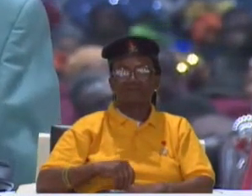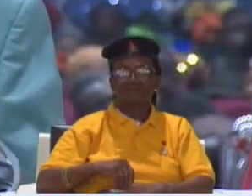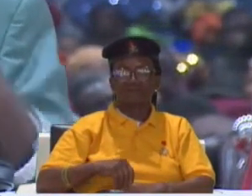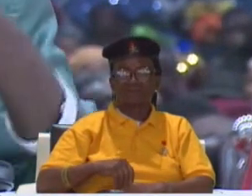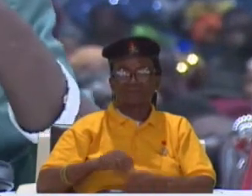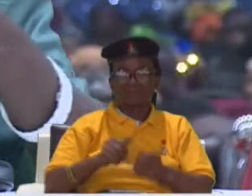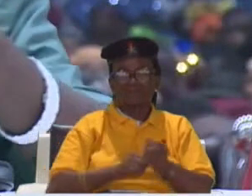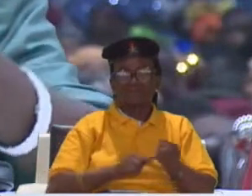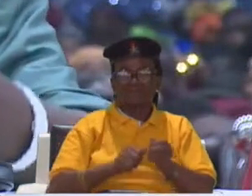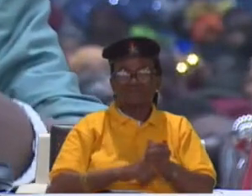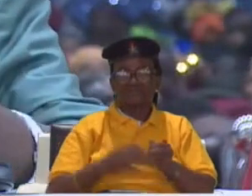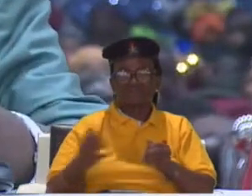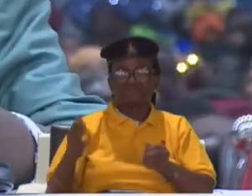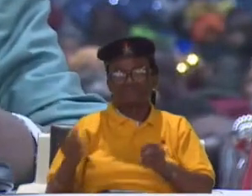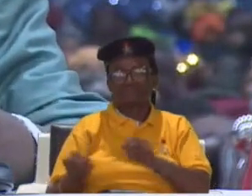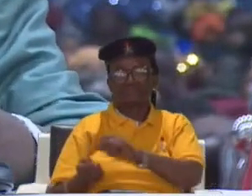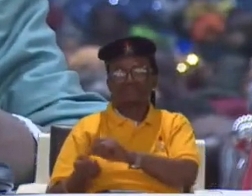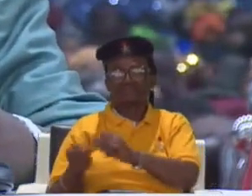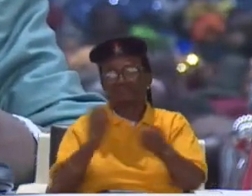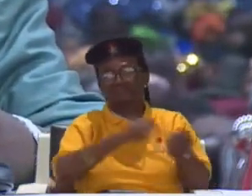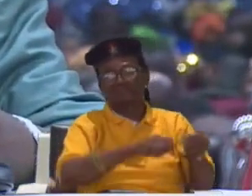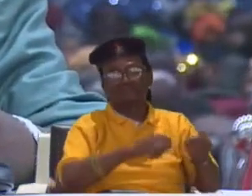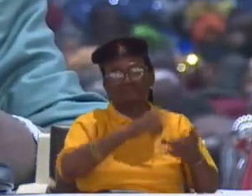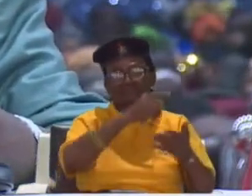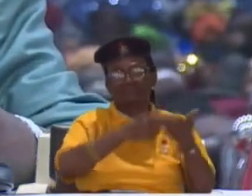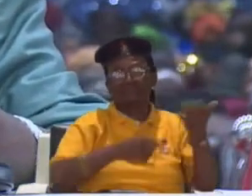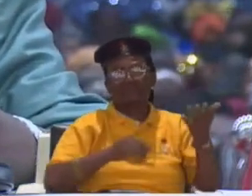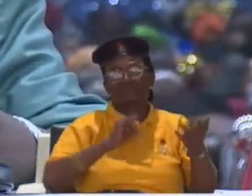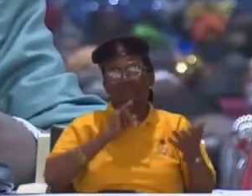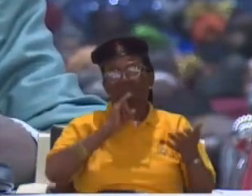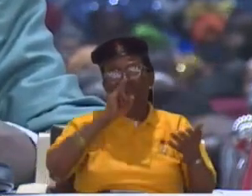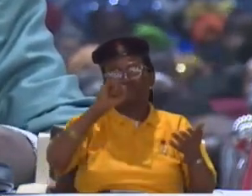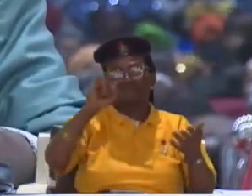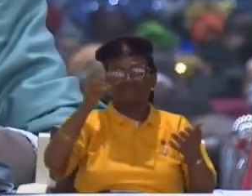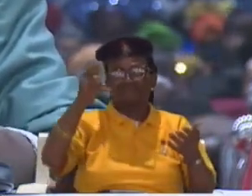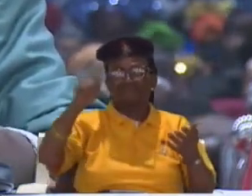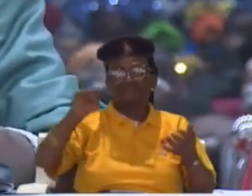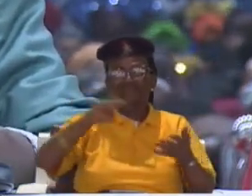changed. What is the meaning of let there be light?